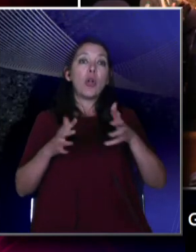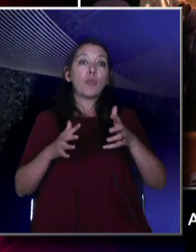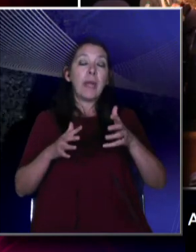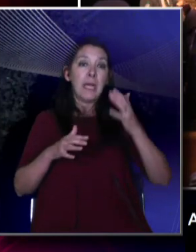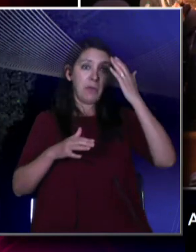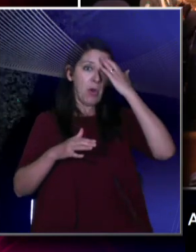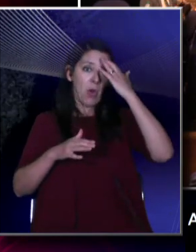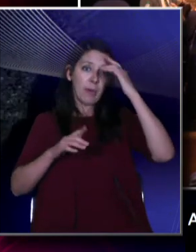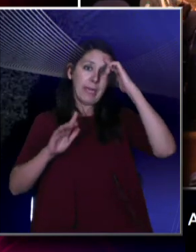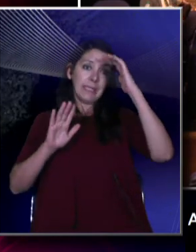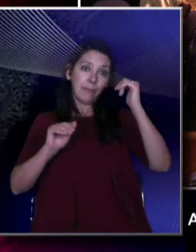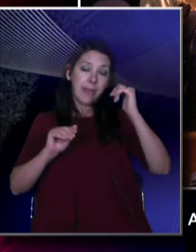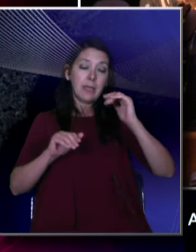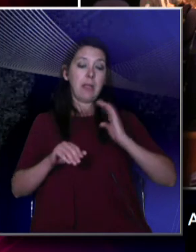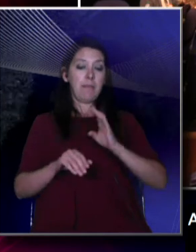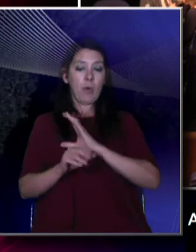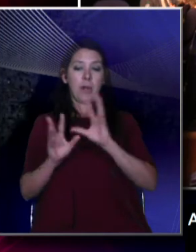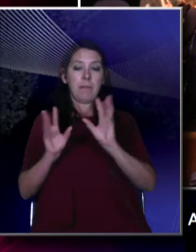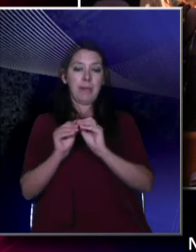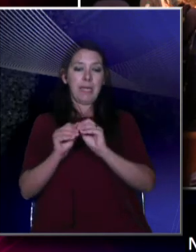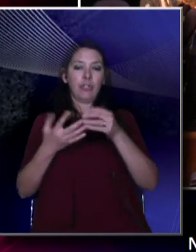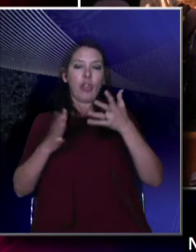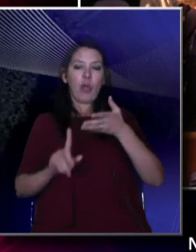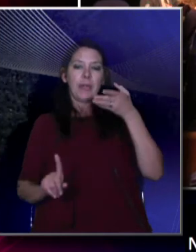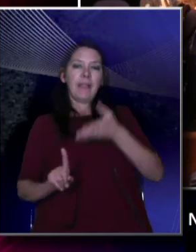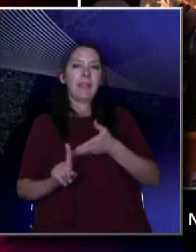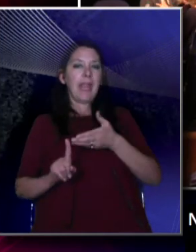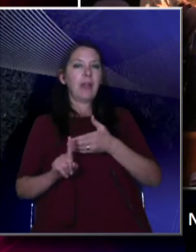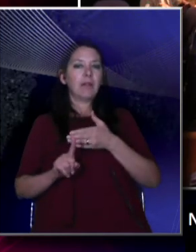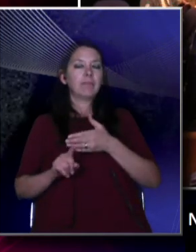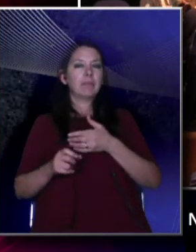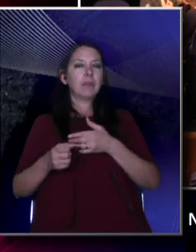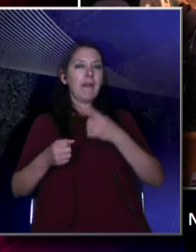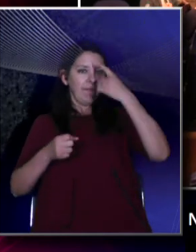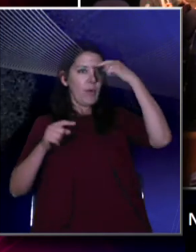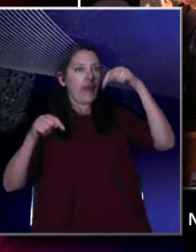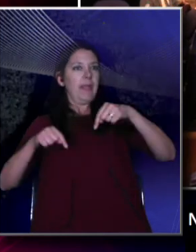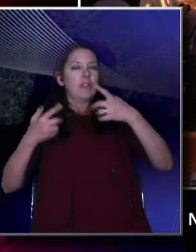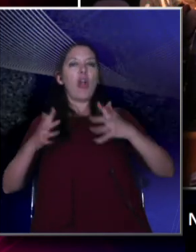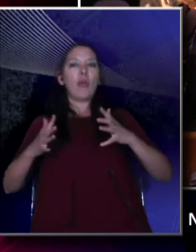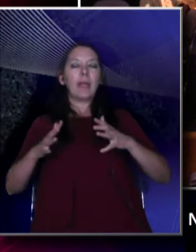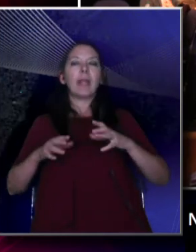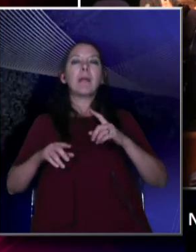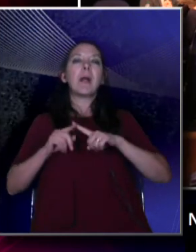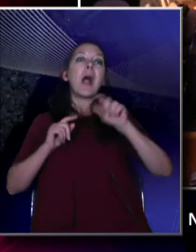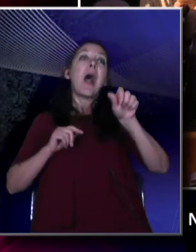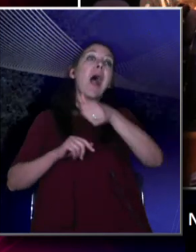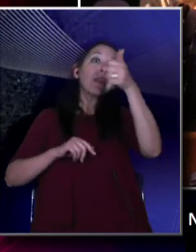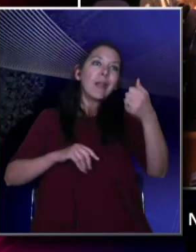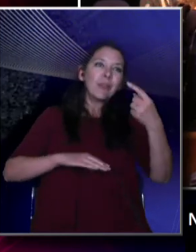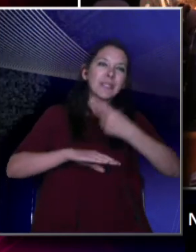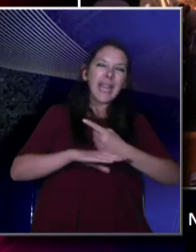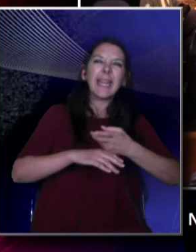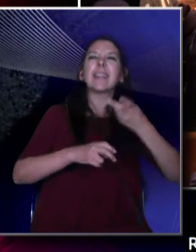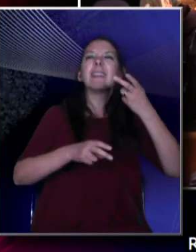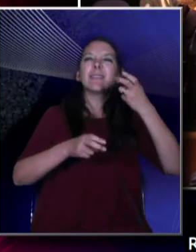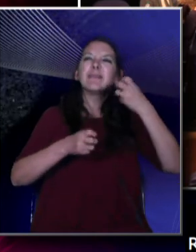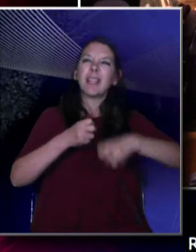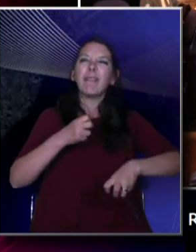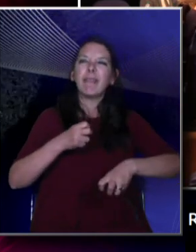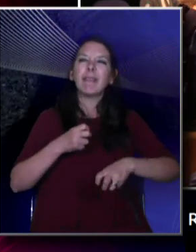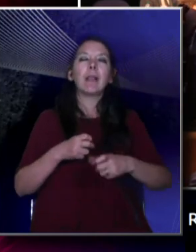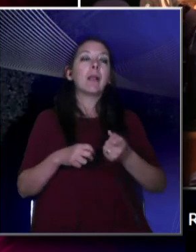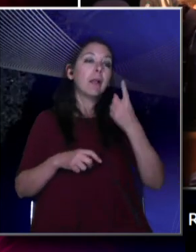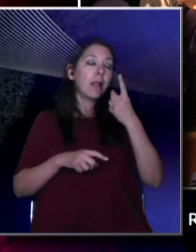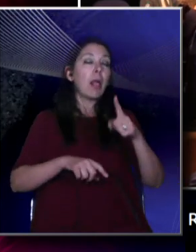so it kind of works as a natural progression to just go into it. It's a long day, rushed, and it's not ideal,